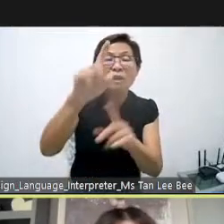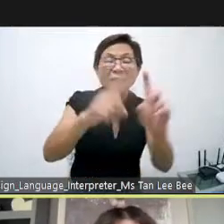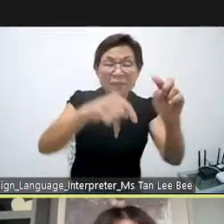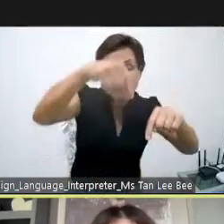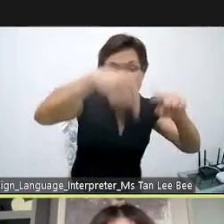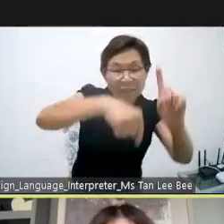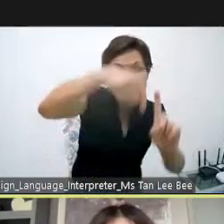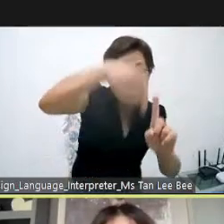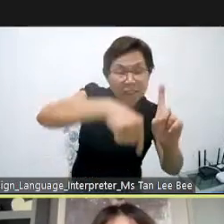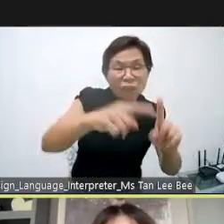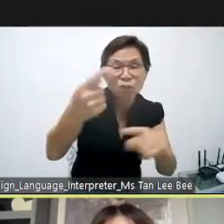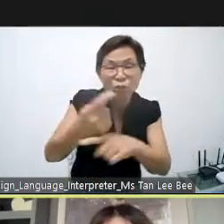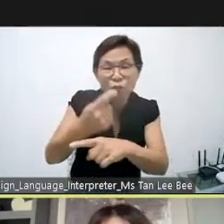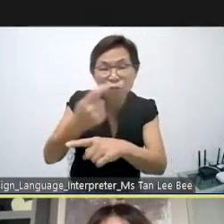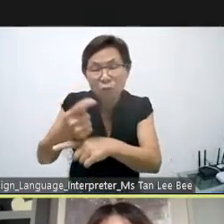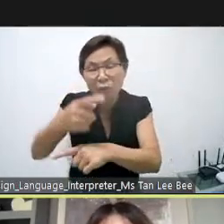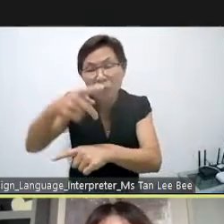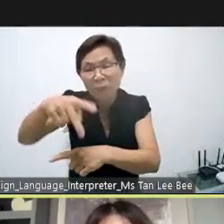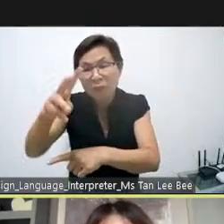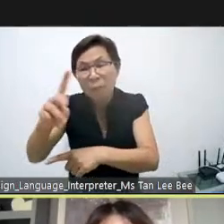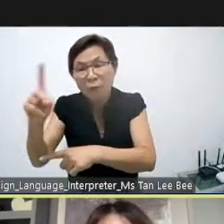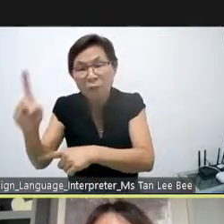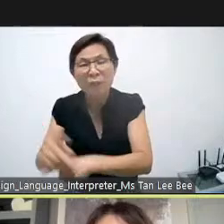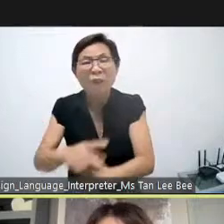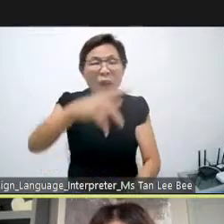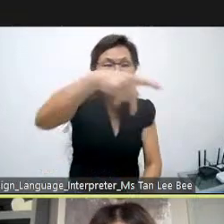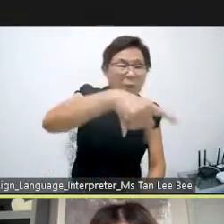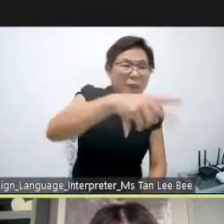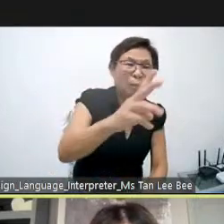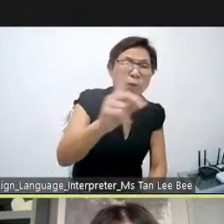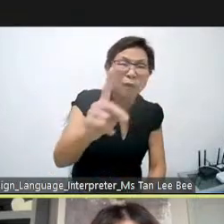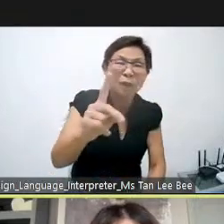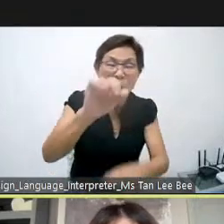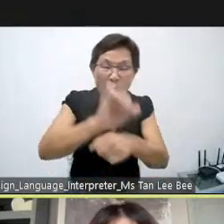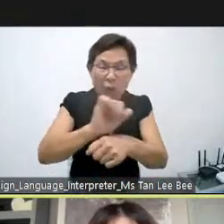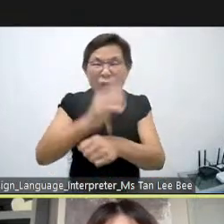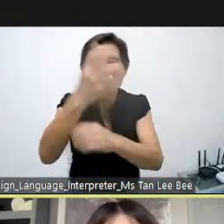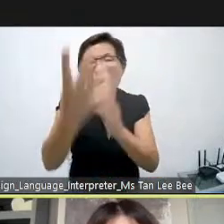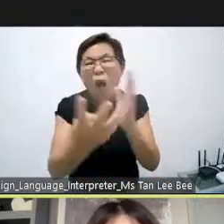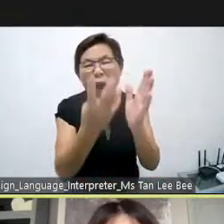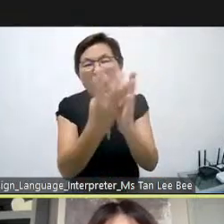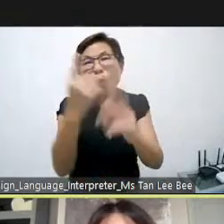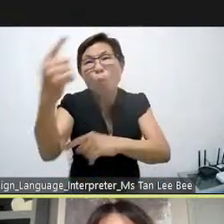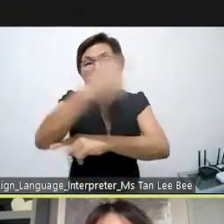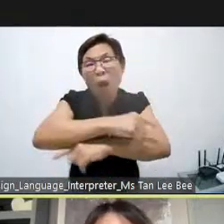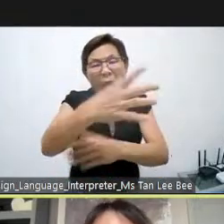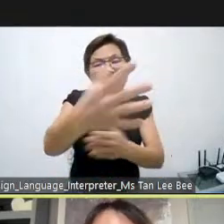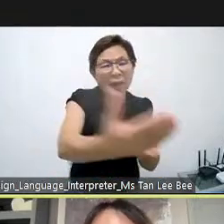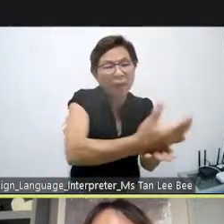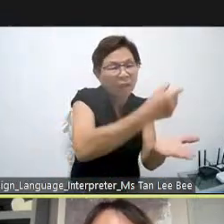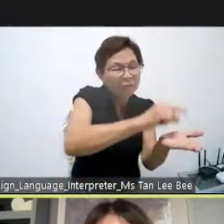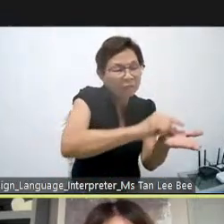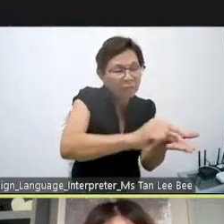of PWD are working 4 hours a day and get about